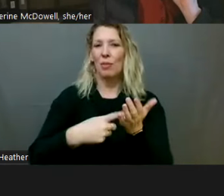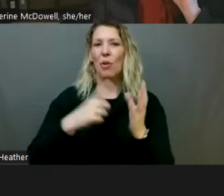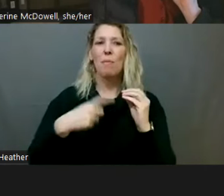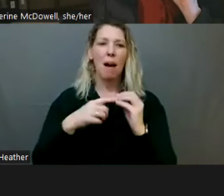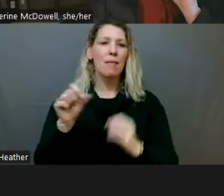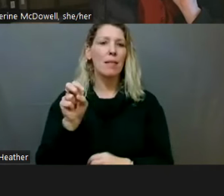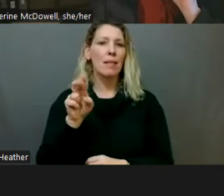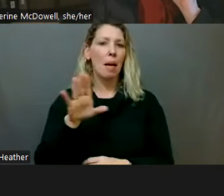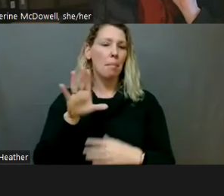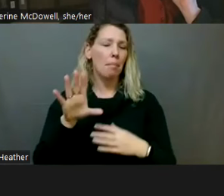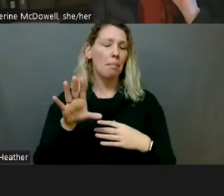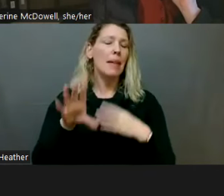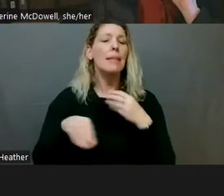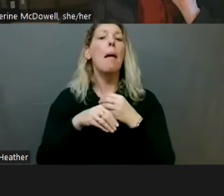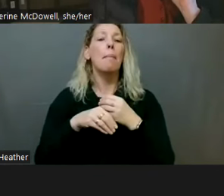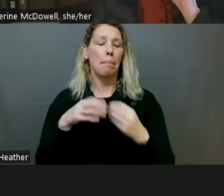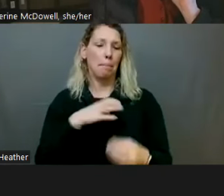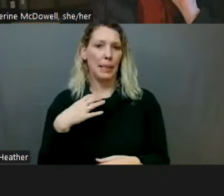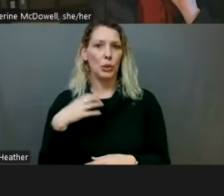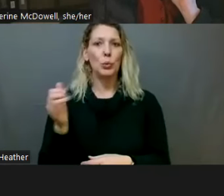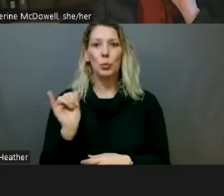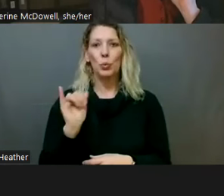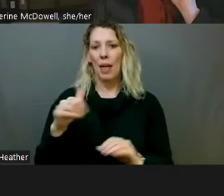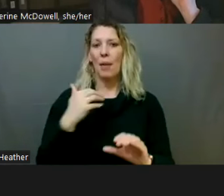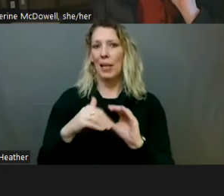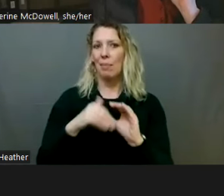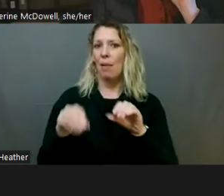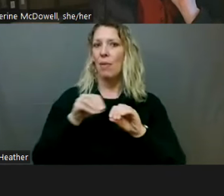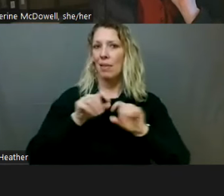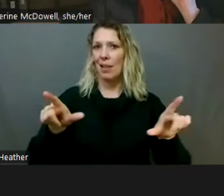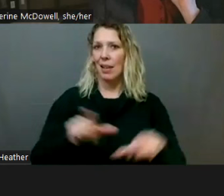too, which I think there was some information on that in the emails that were sent out as well.